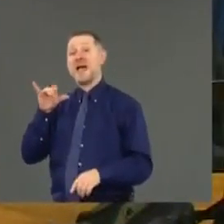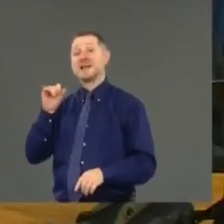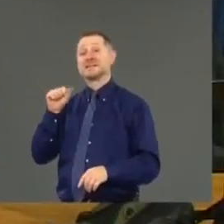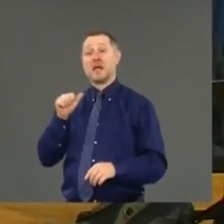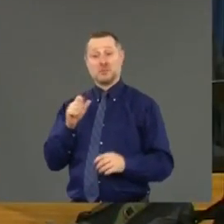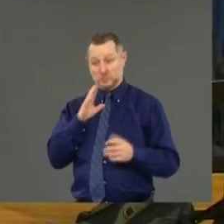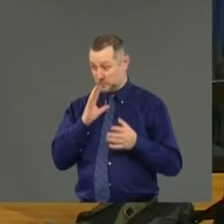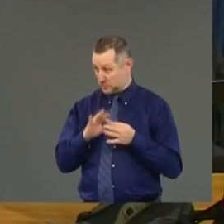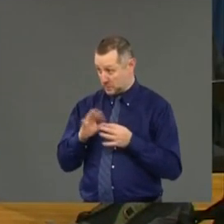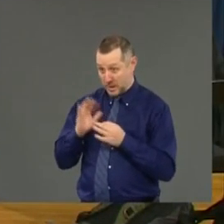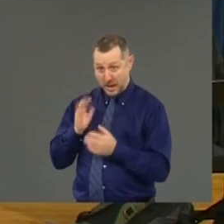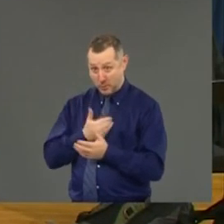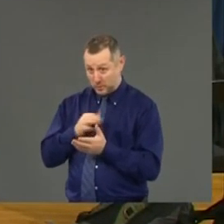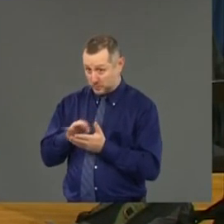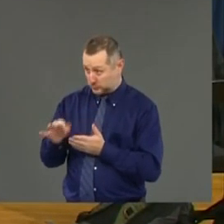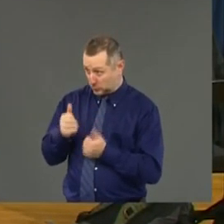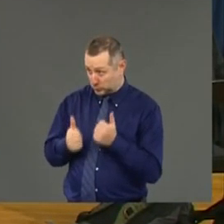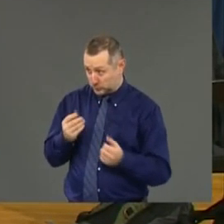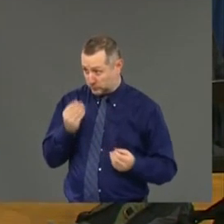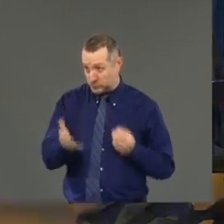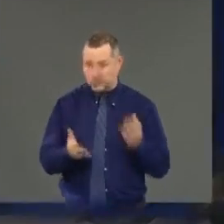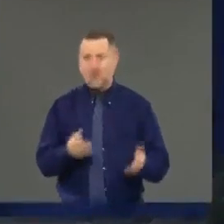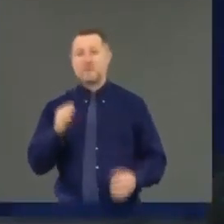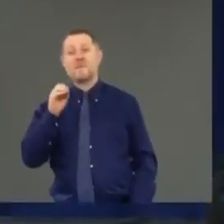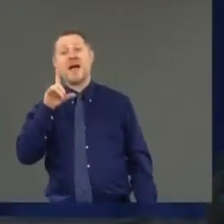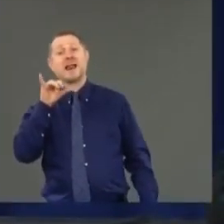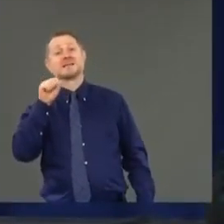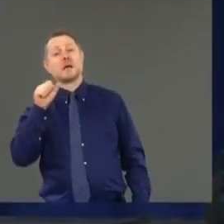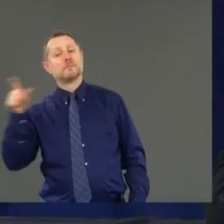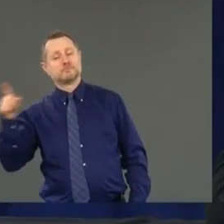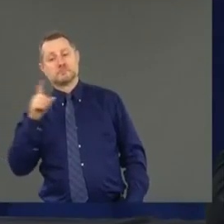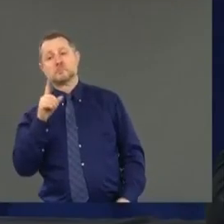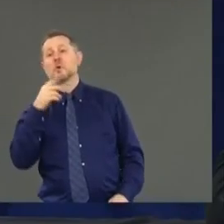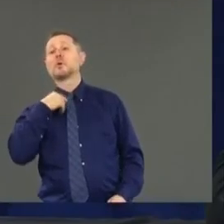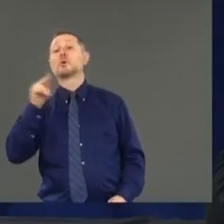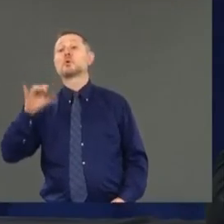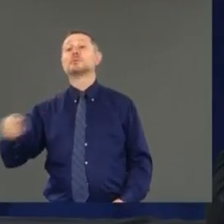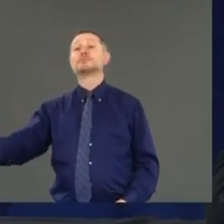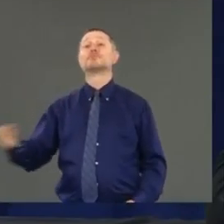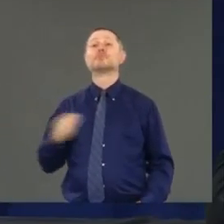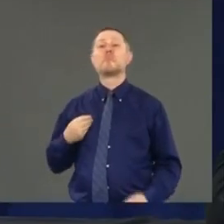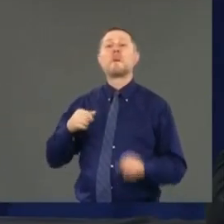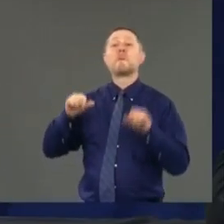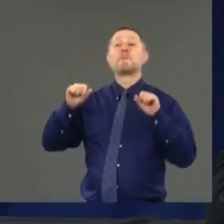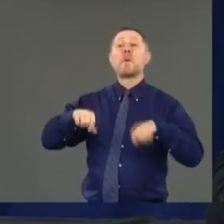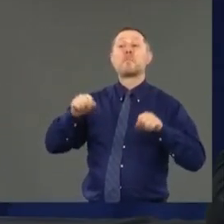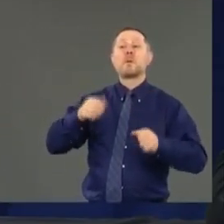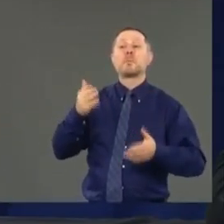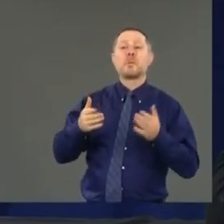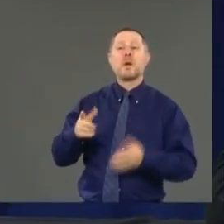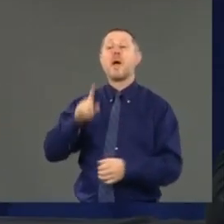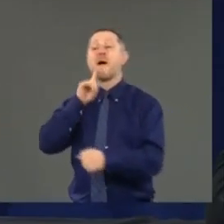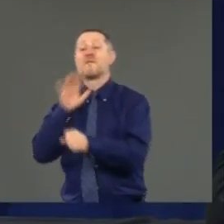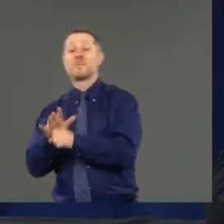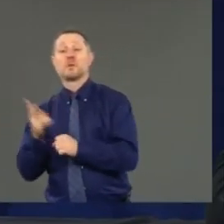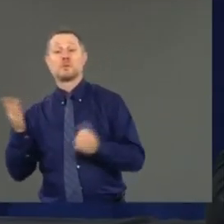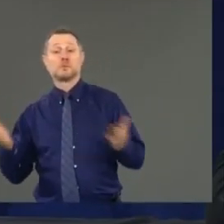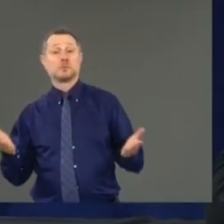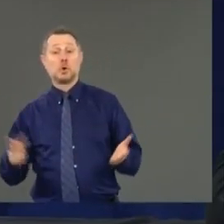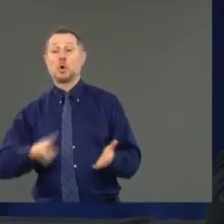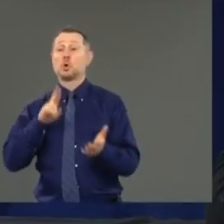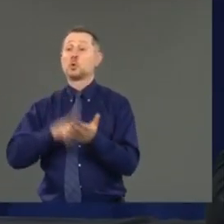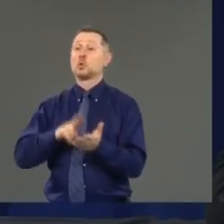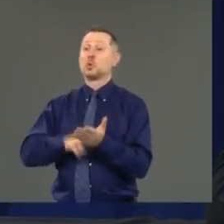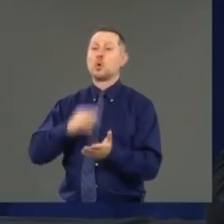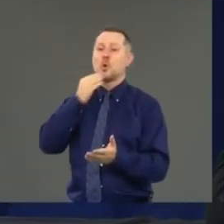do we provide? The city provides the probable and the confirmed, and the nursing homes are reported the probable and the